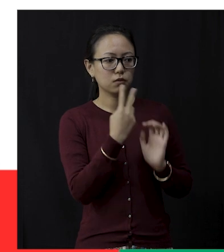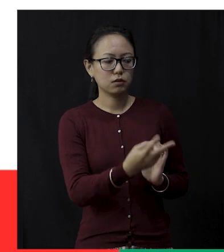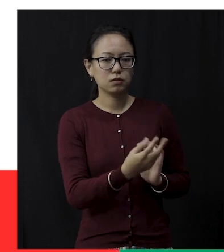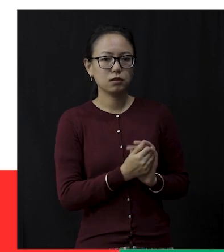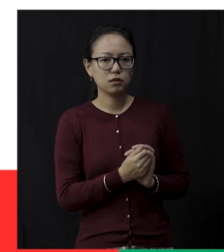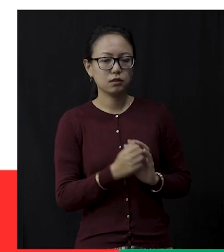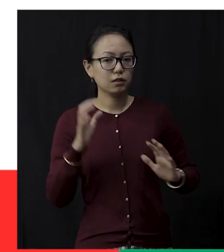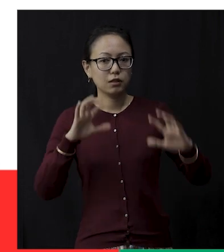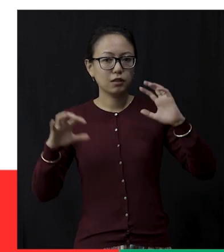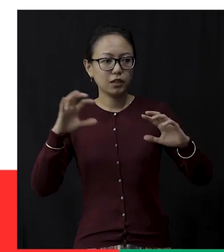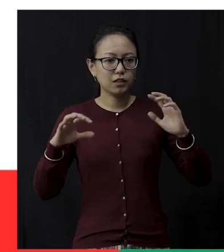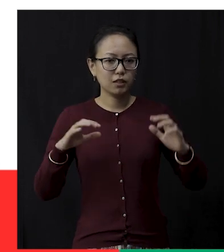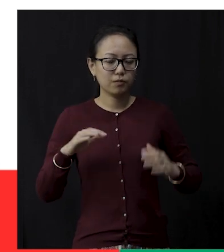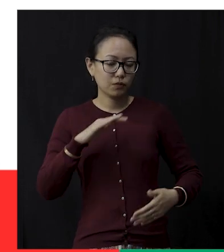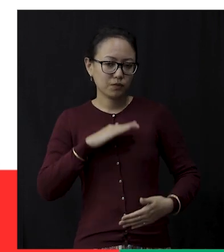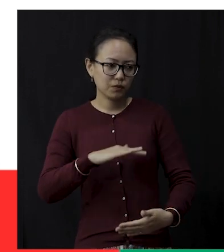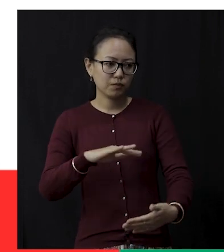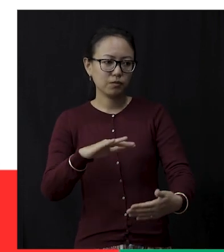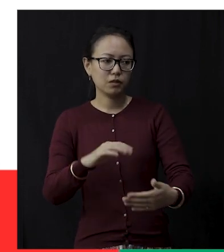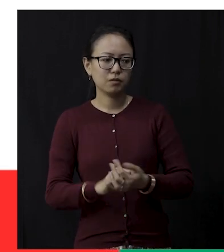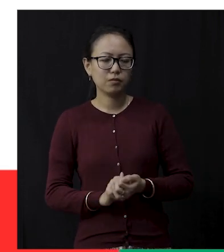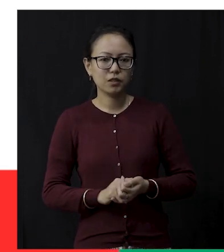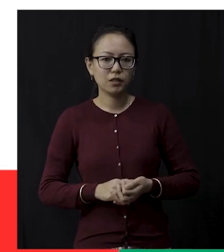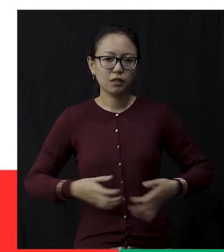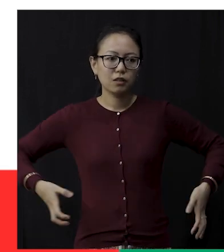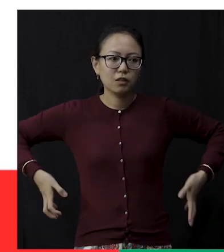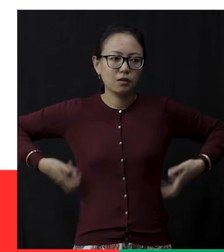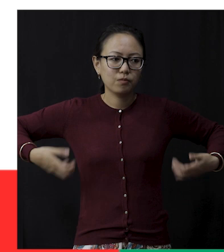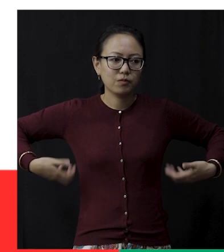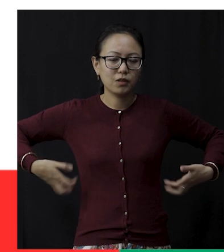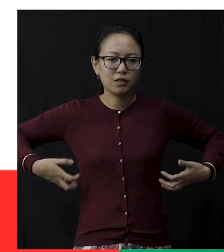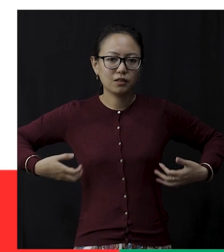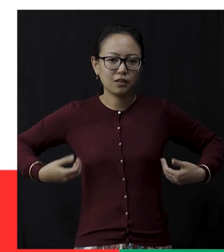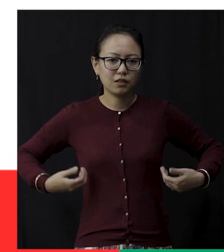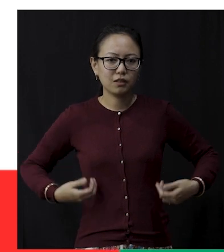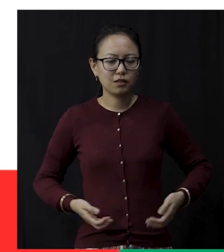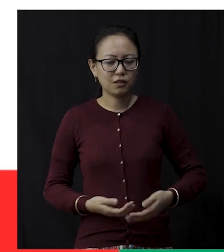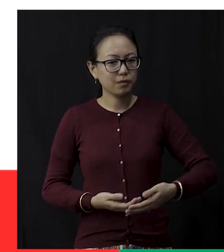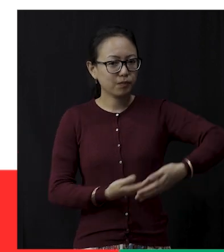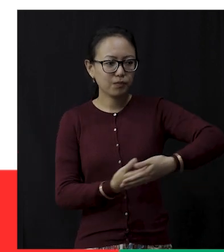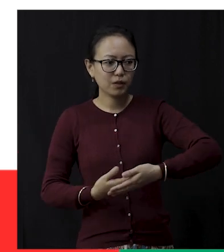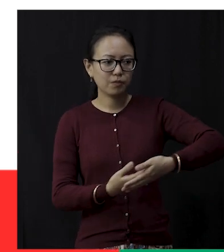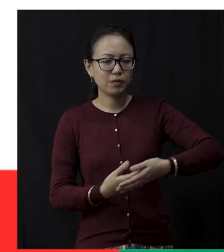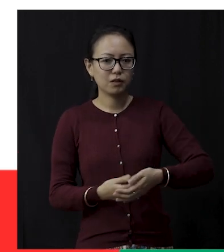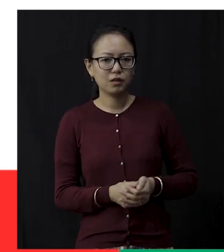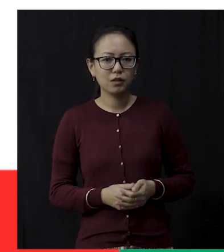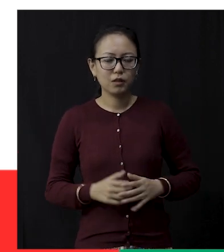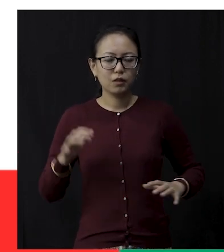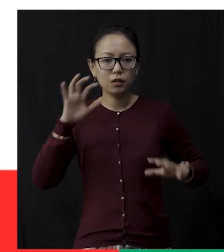see the infant here, a very cute infant here, right? And here you can see a